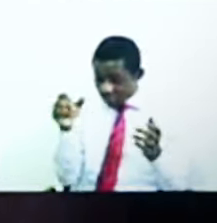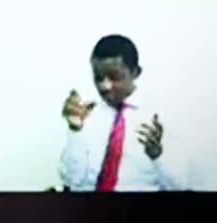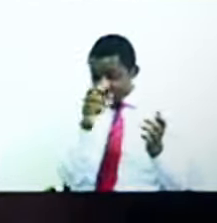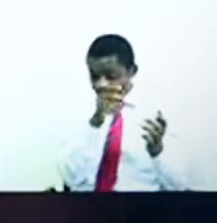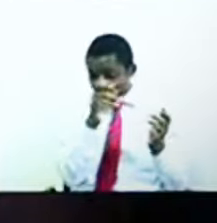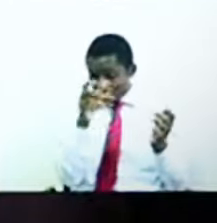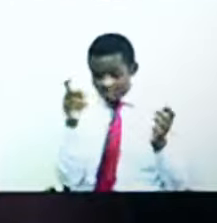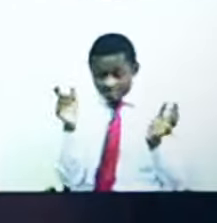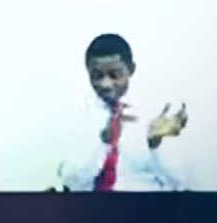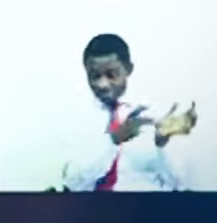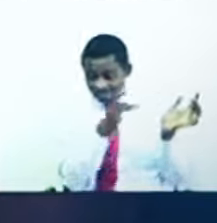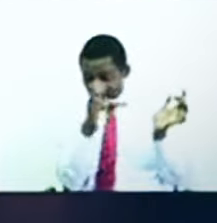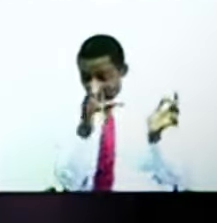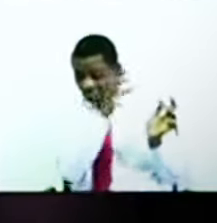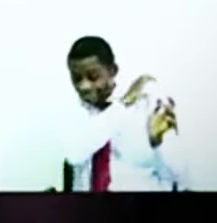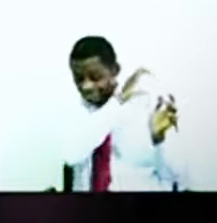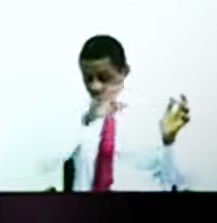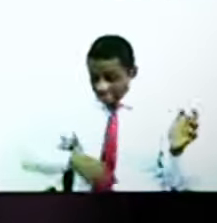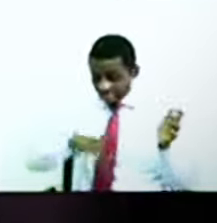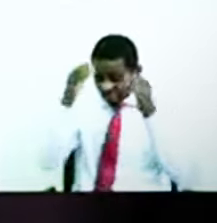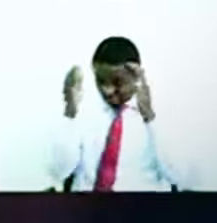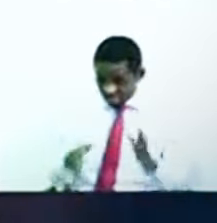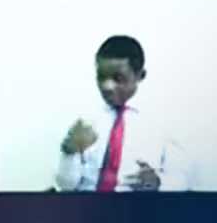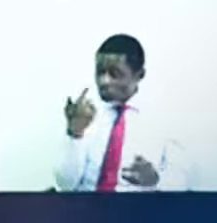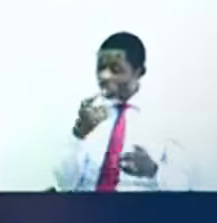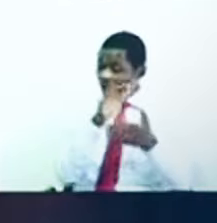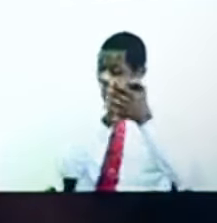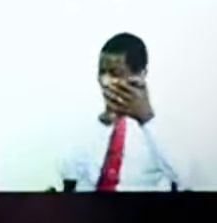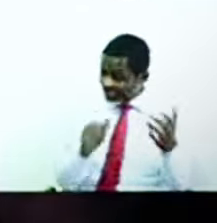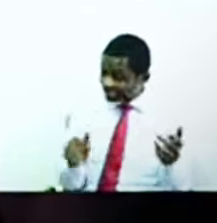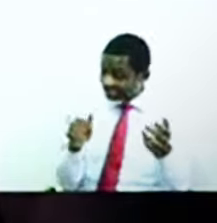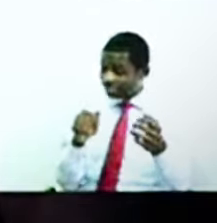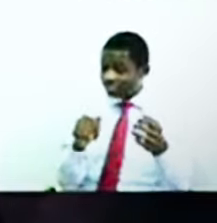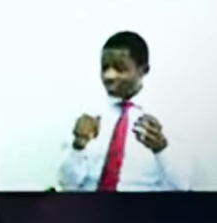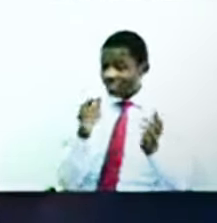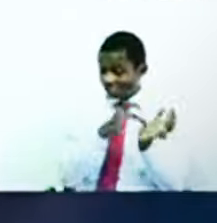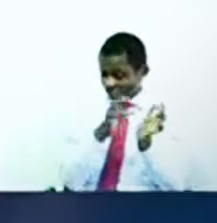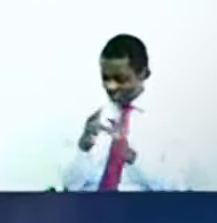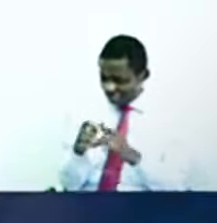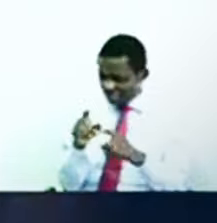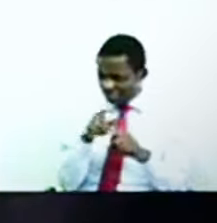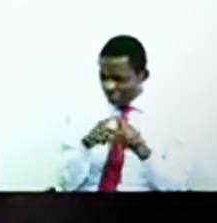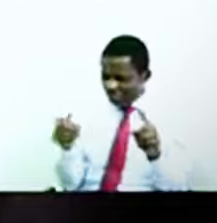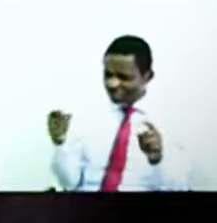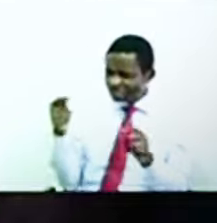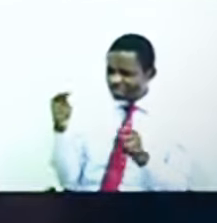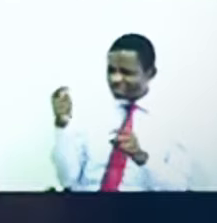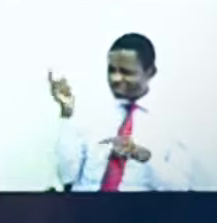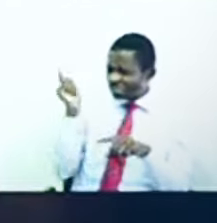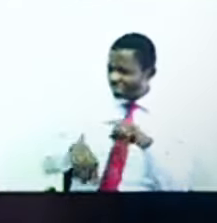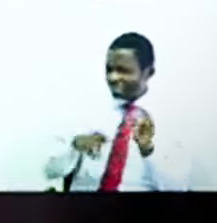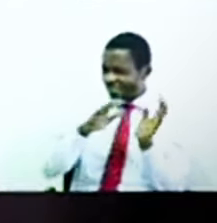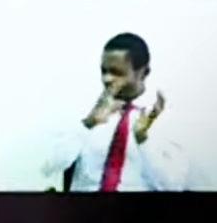And I'm saying that it's all because sometimes there's some sort of insecurity. He thinks that the law is not able to hold